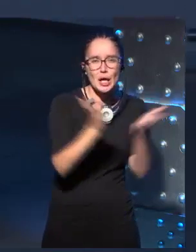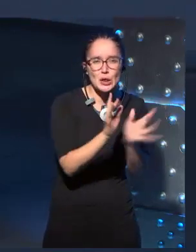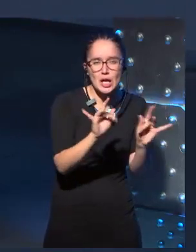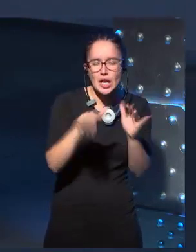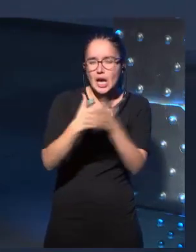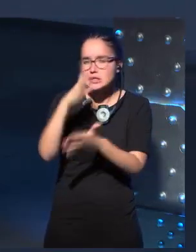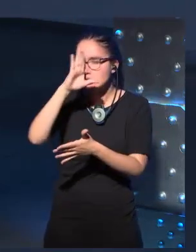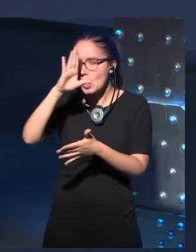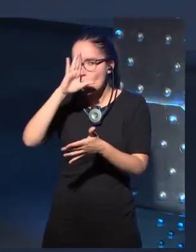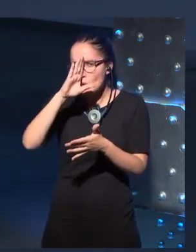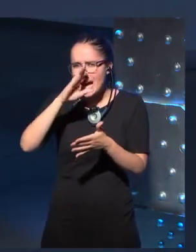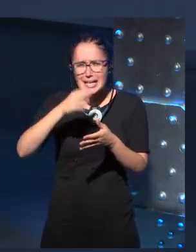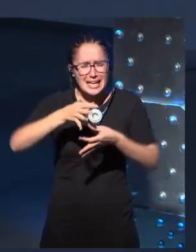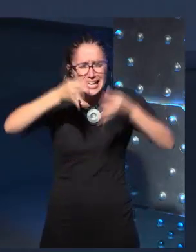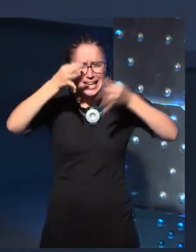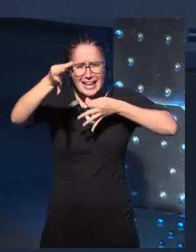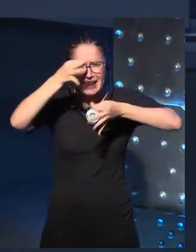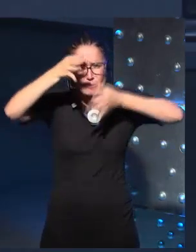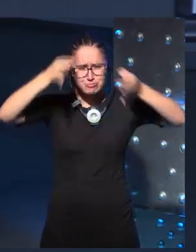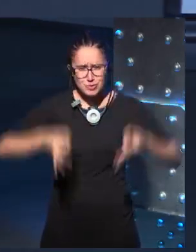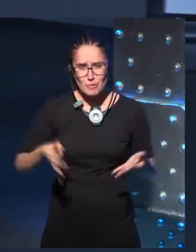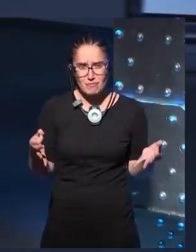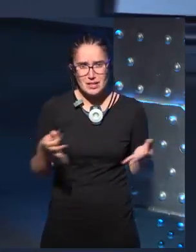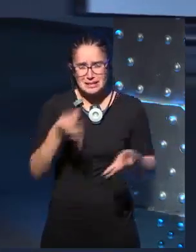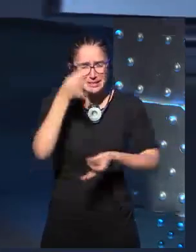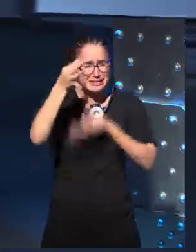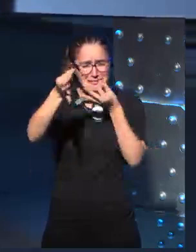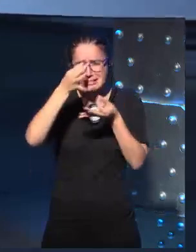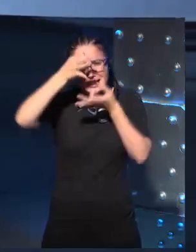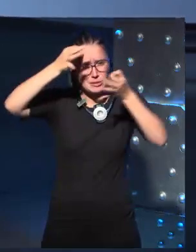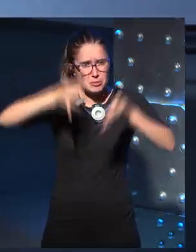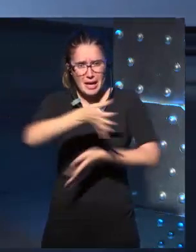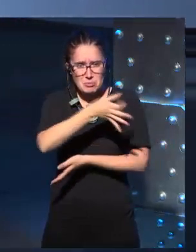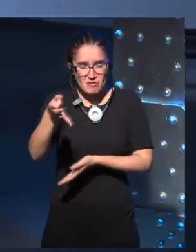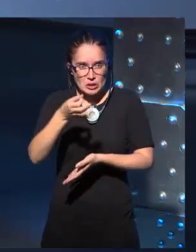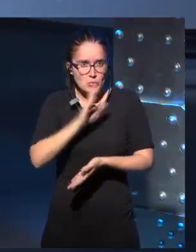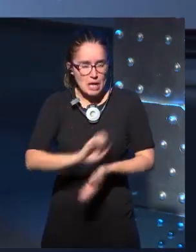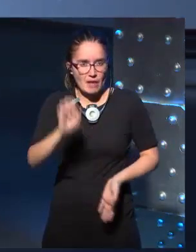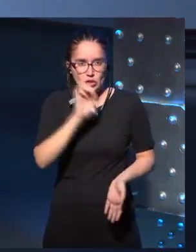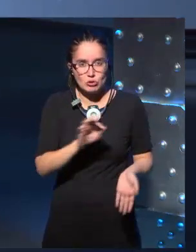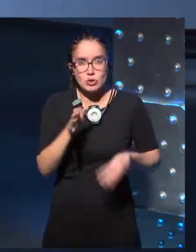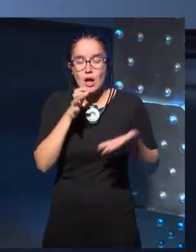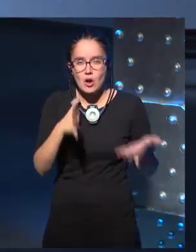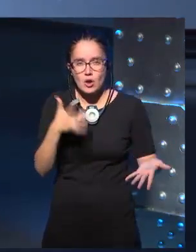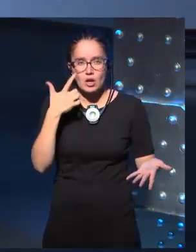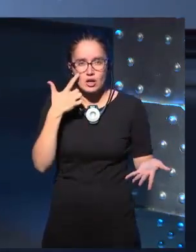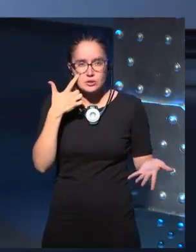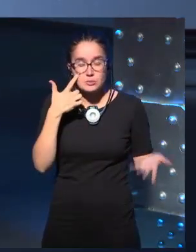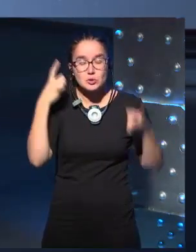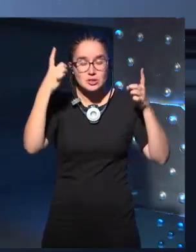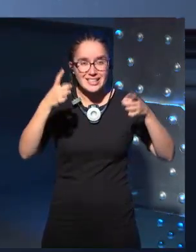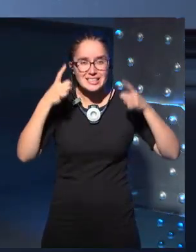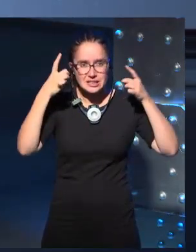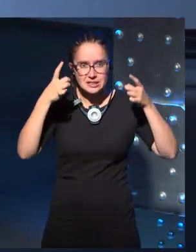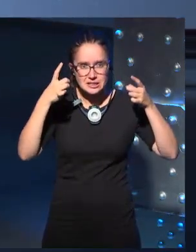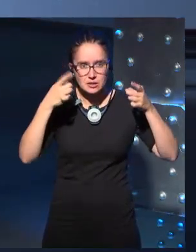millimeter. The precision is up to a millimeter. It's really good. Now let's try with this one. I have my laser,